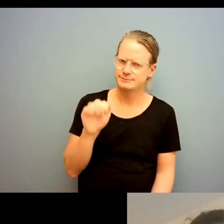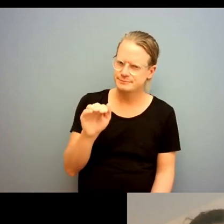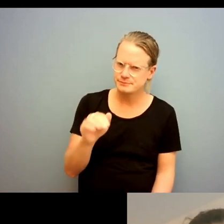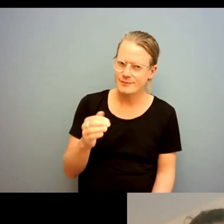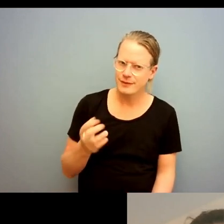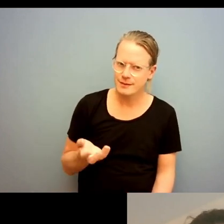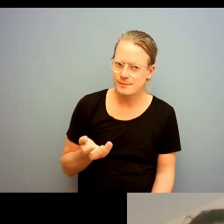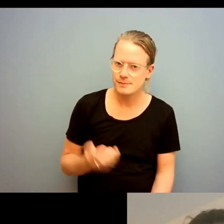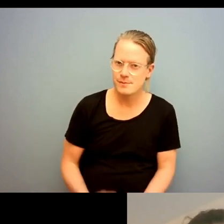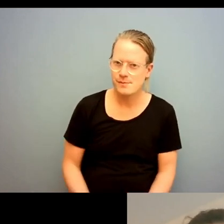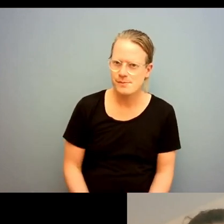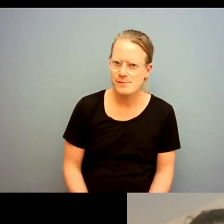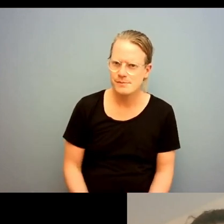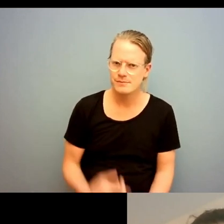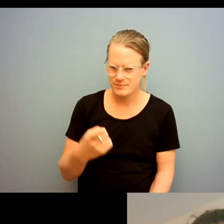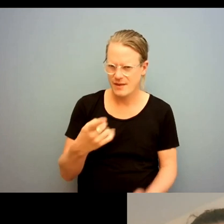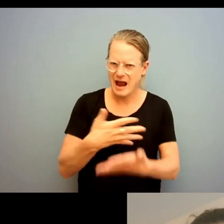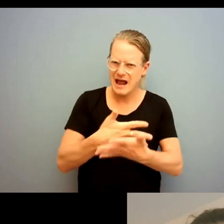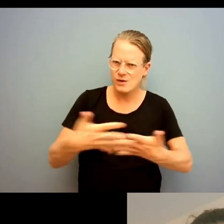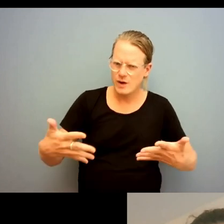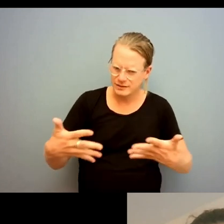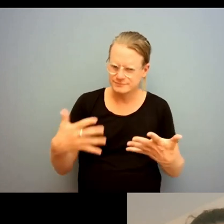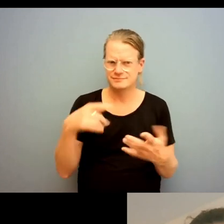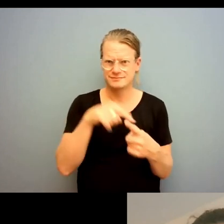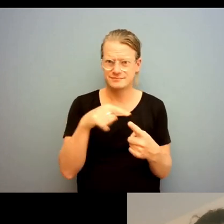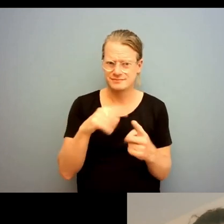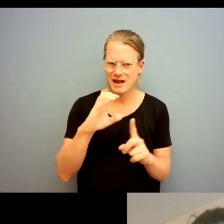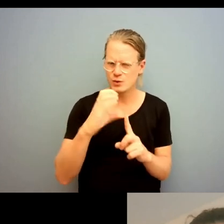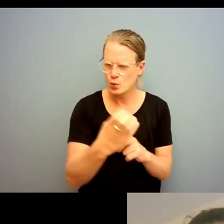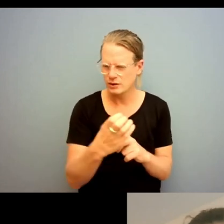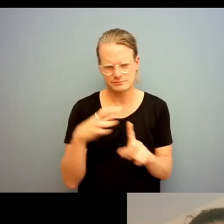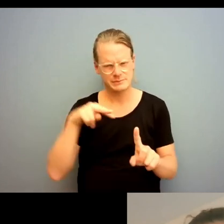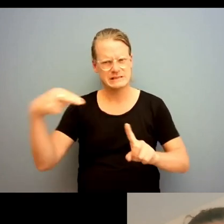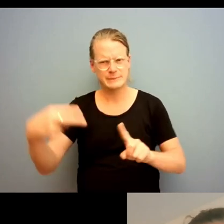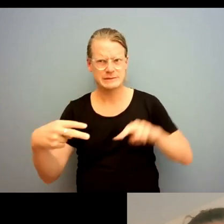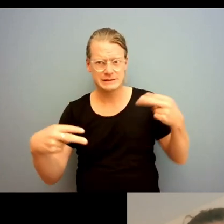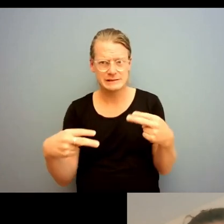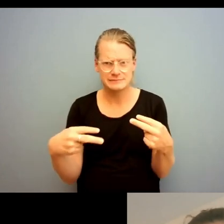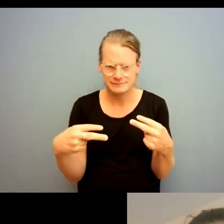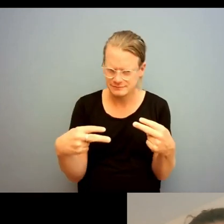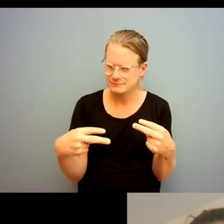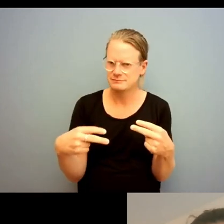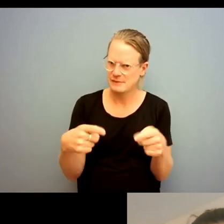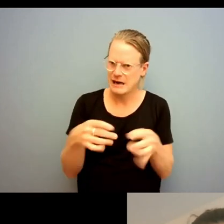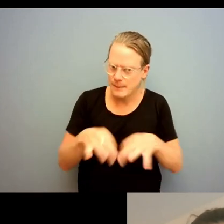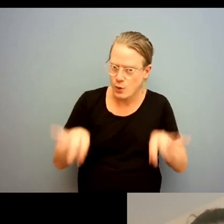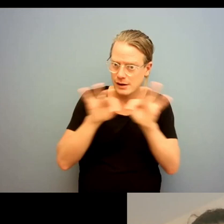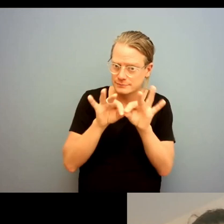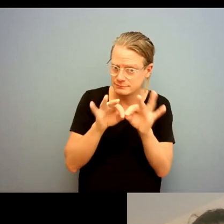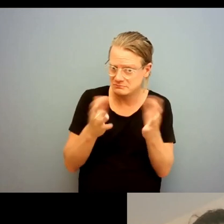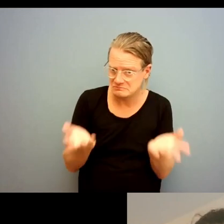the language and culture aspects of the services and everything